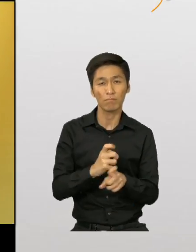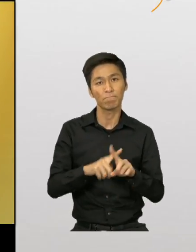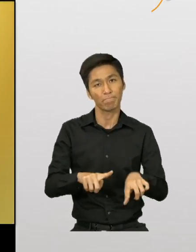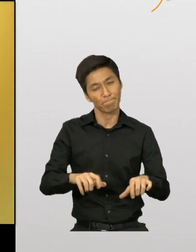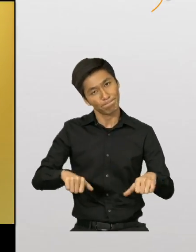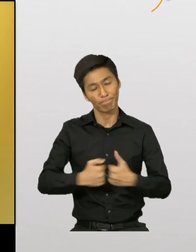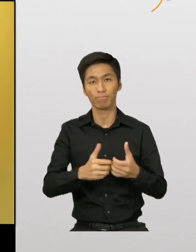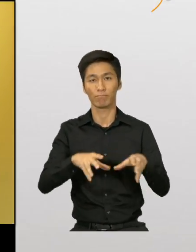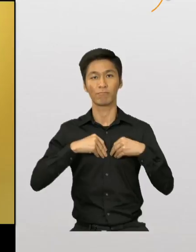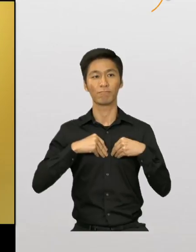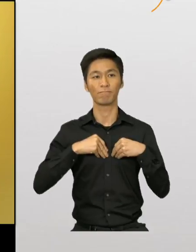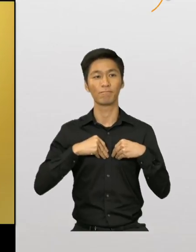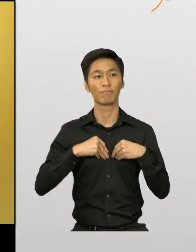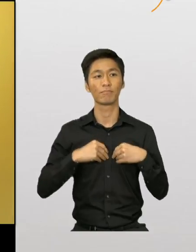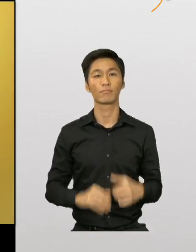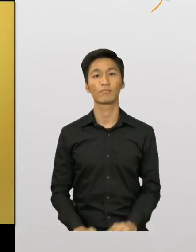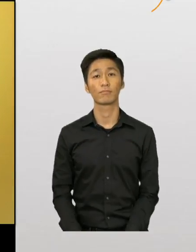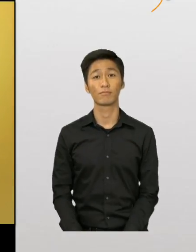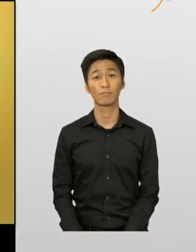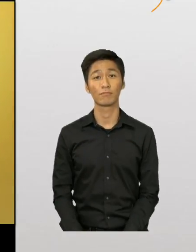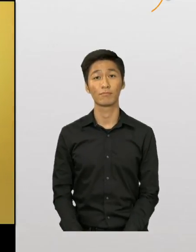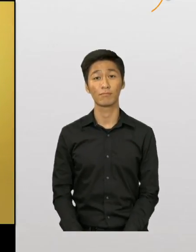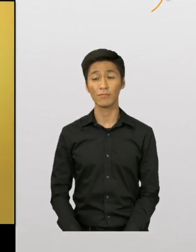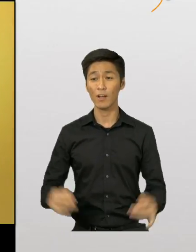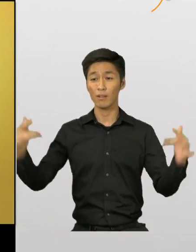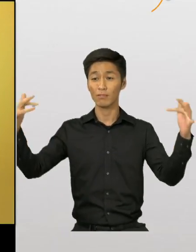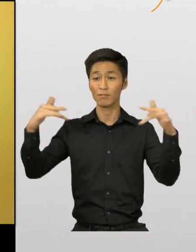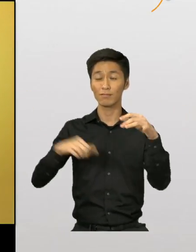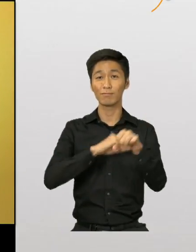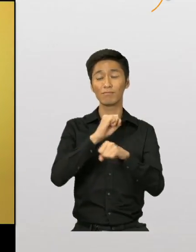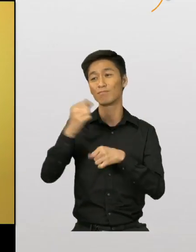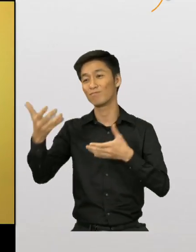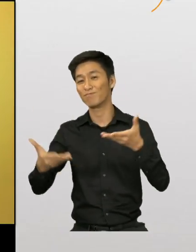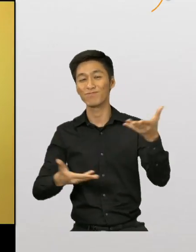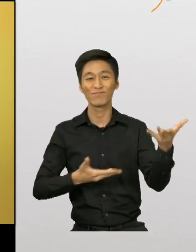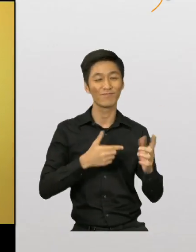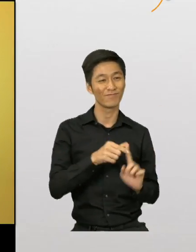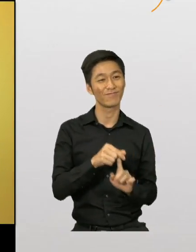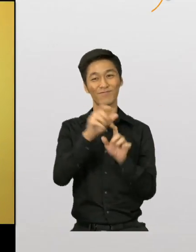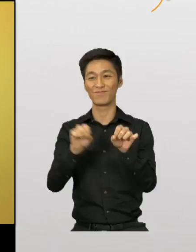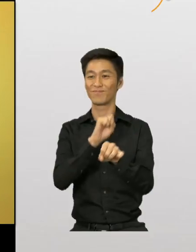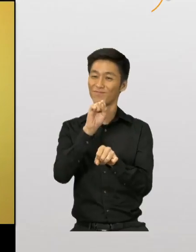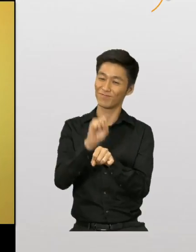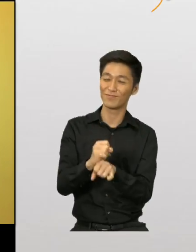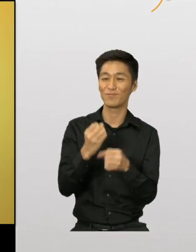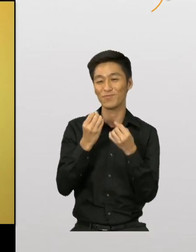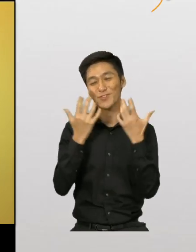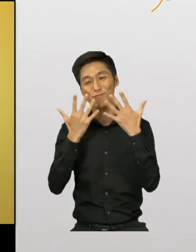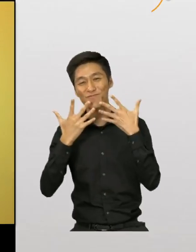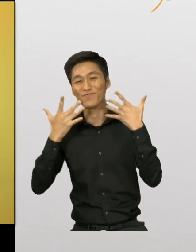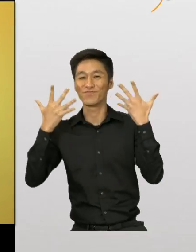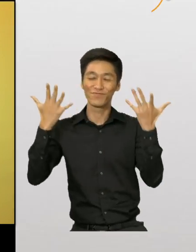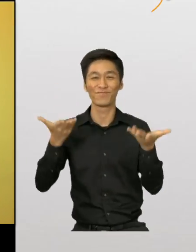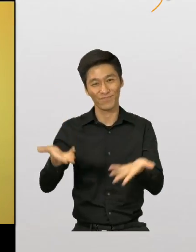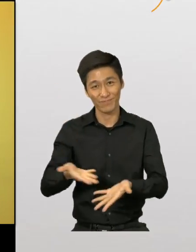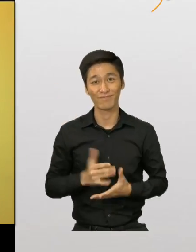the challenge. We welcome our guests with uniquely Singapore touches of warmth and hospitality. You